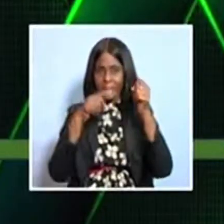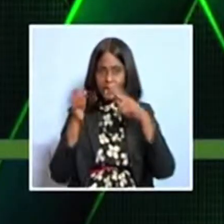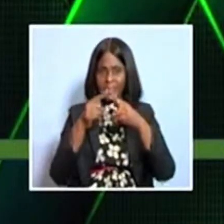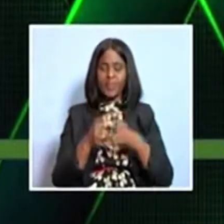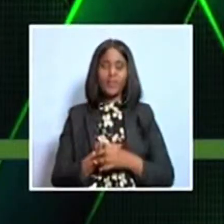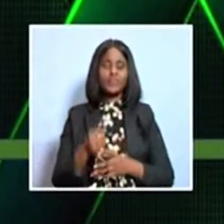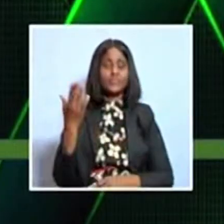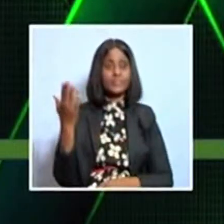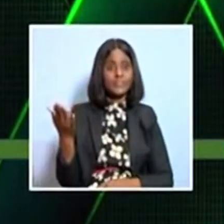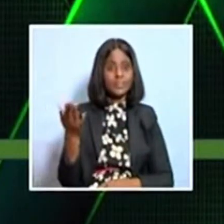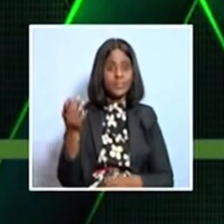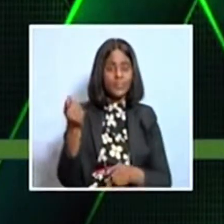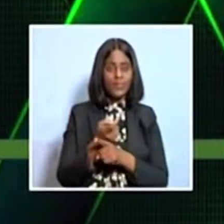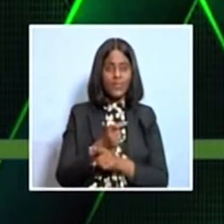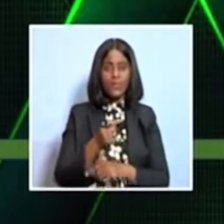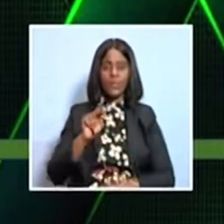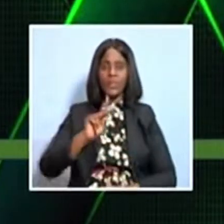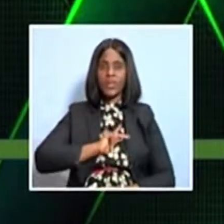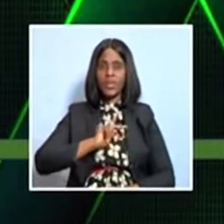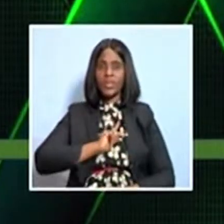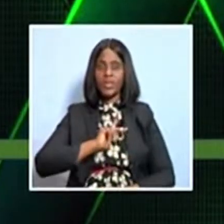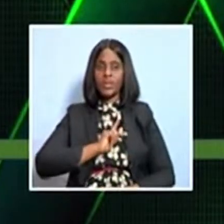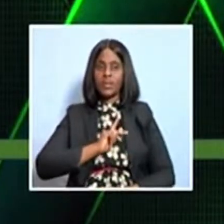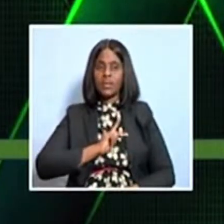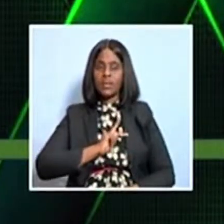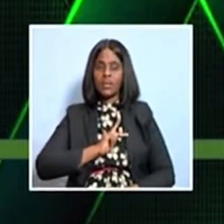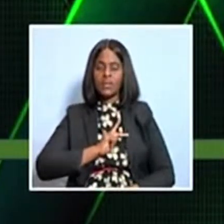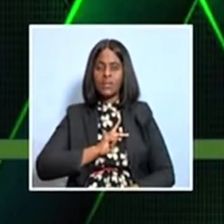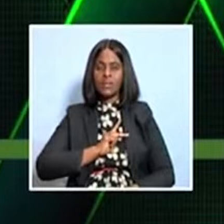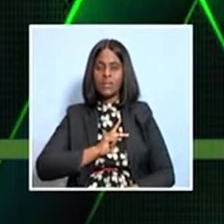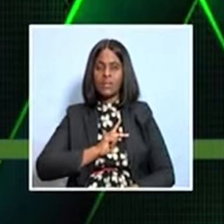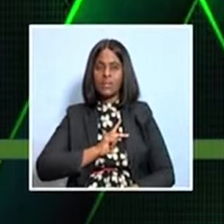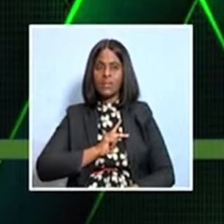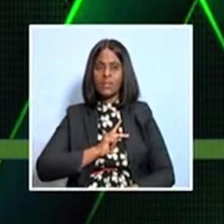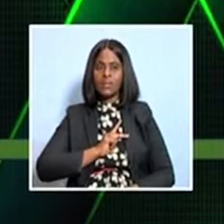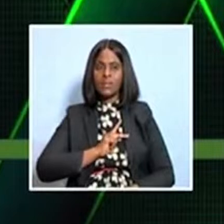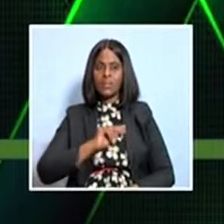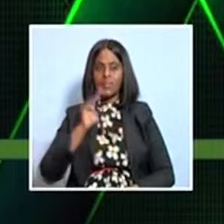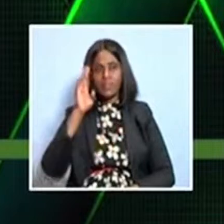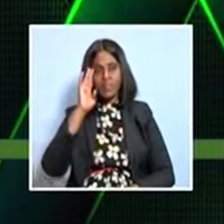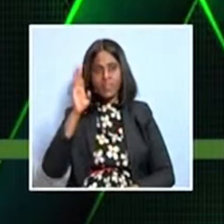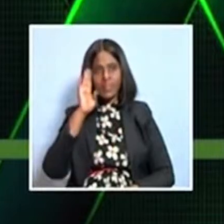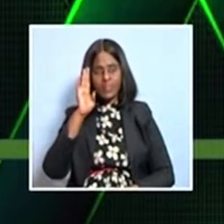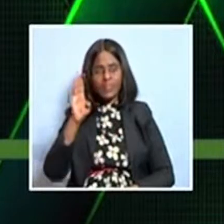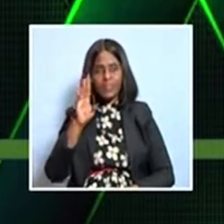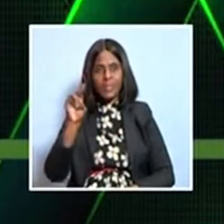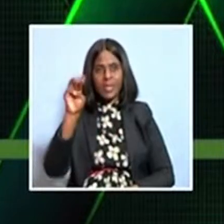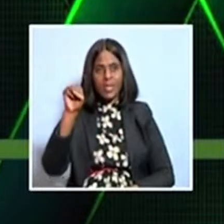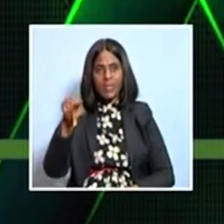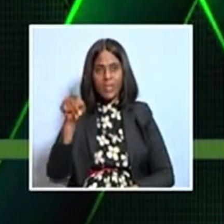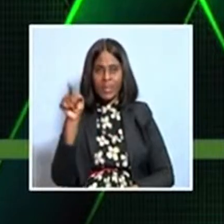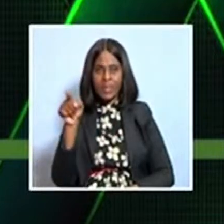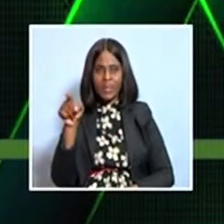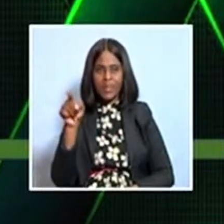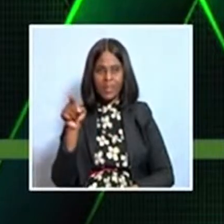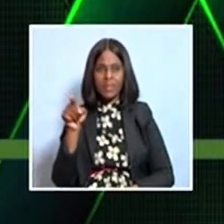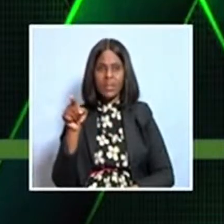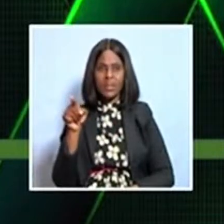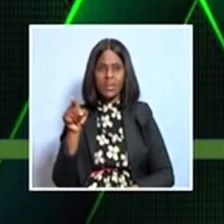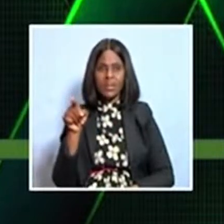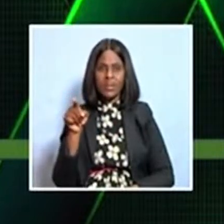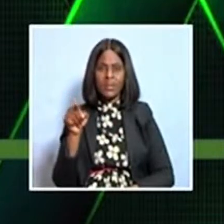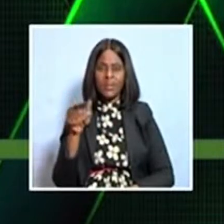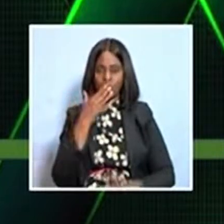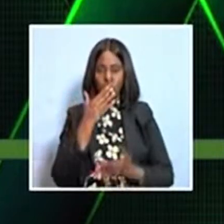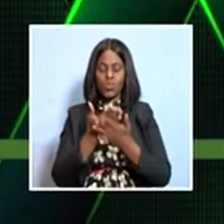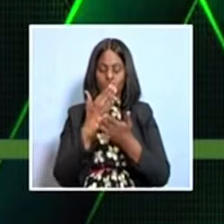messages. This one comes from Kennedy from Nyakuluma. Hello, Mr. MP. That is a